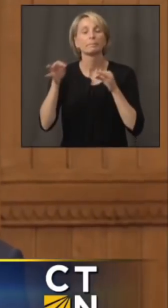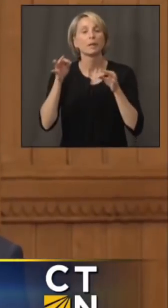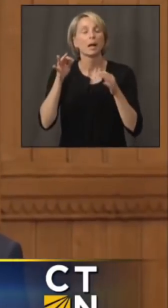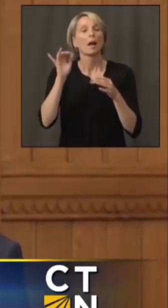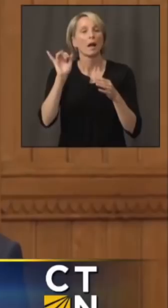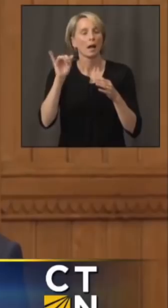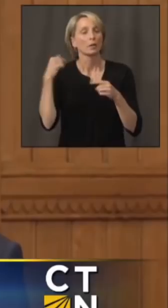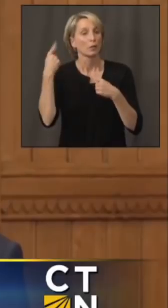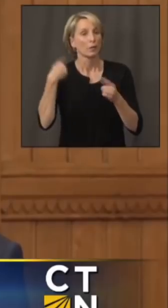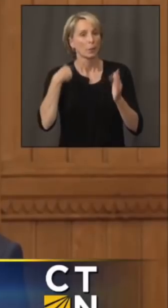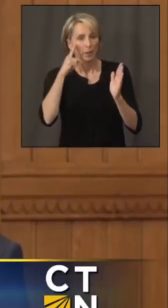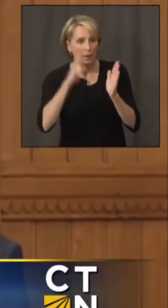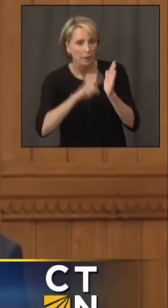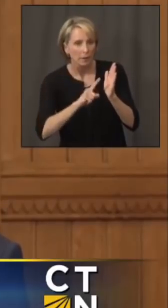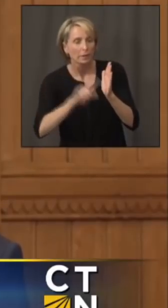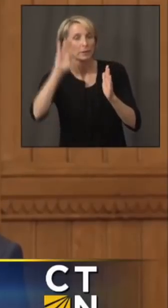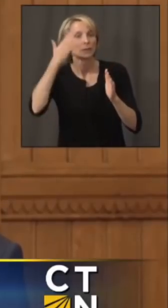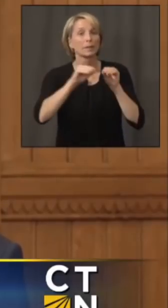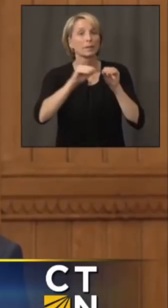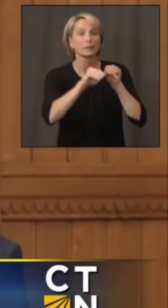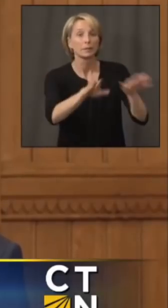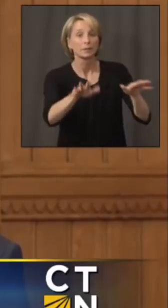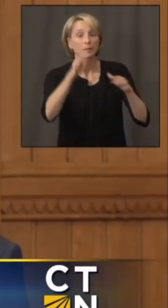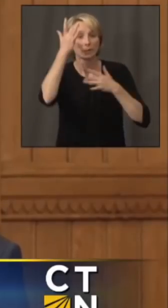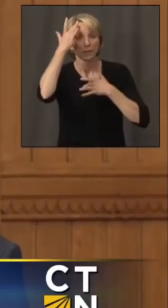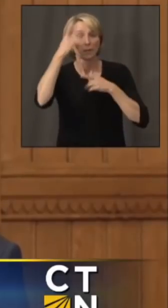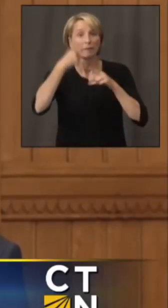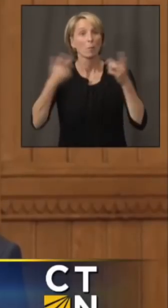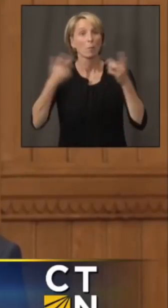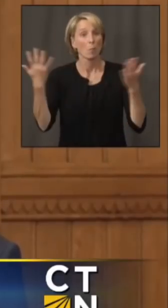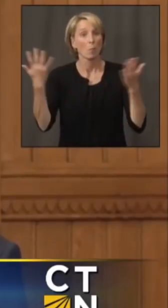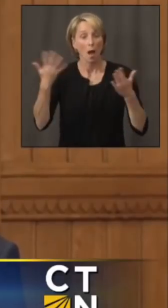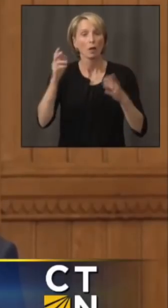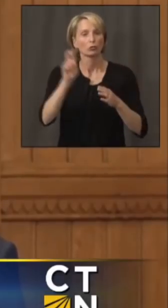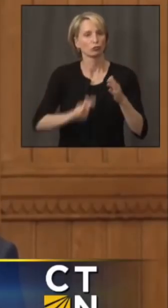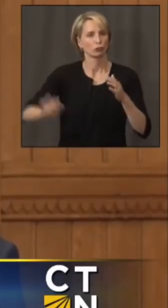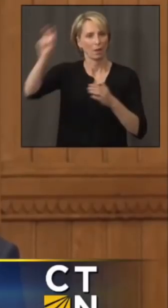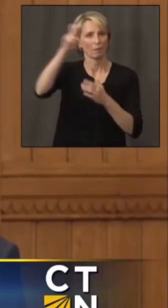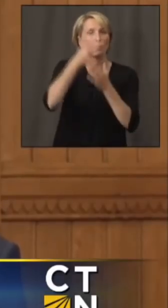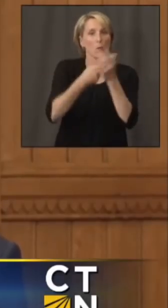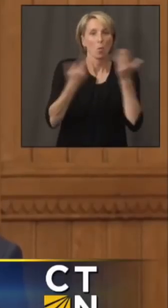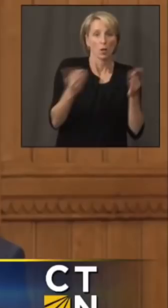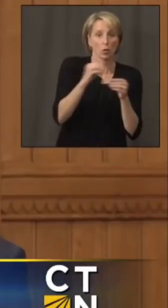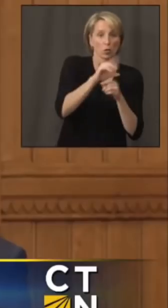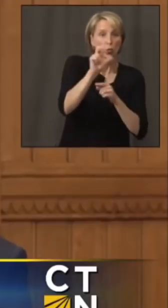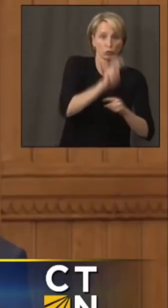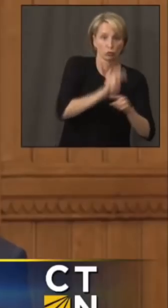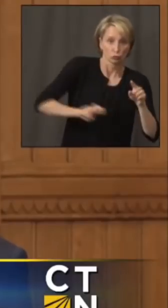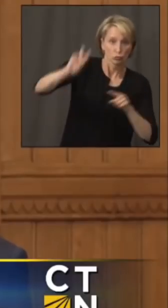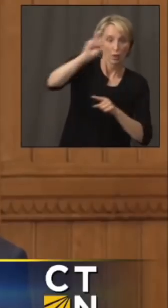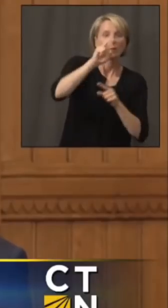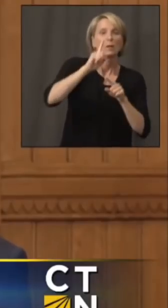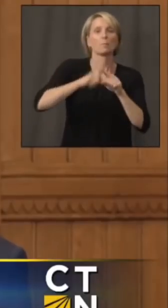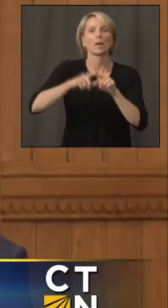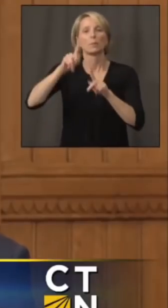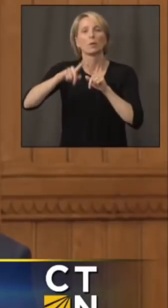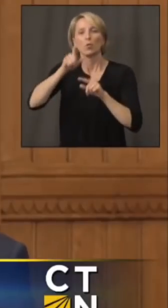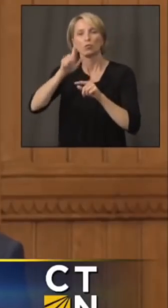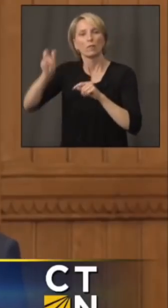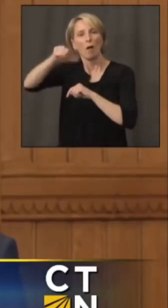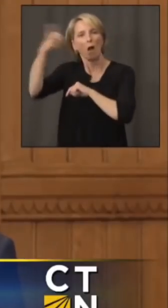been identified so far have to do with travel, so both domestic and international travel, potentially bringing cases